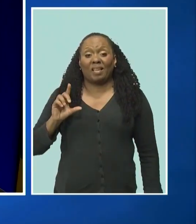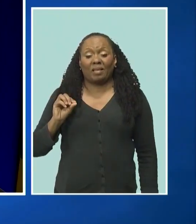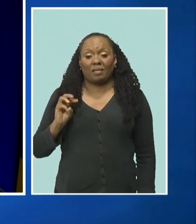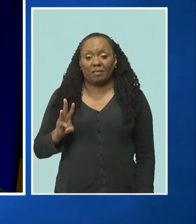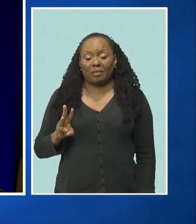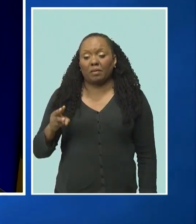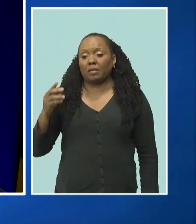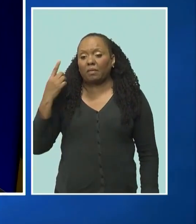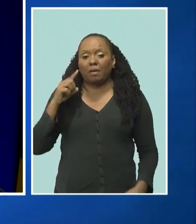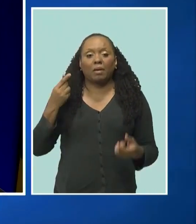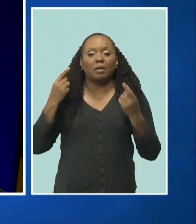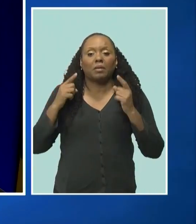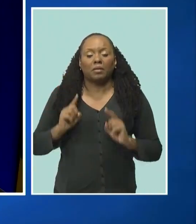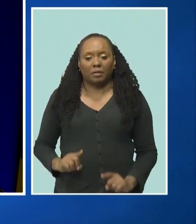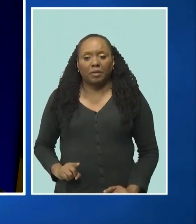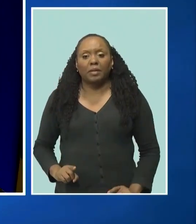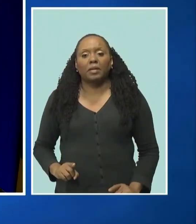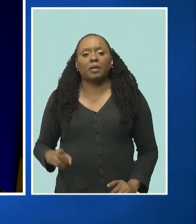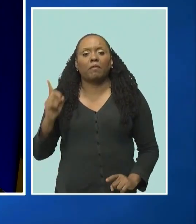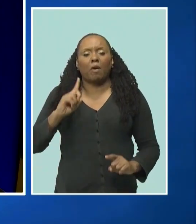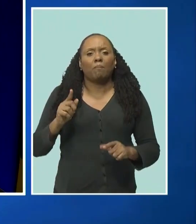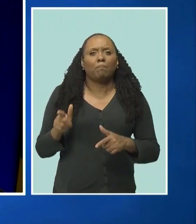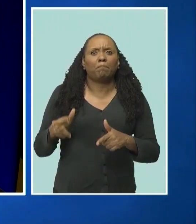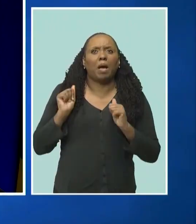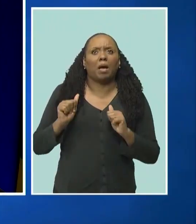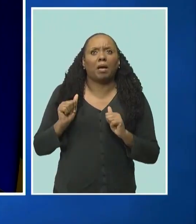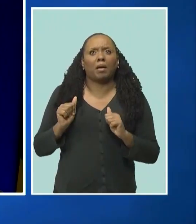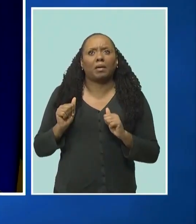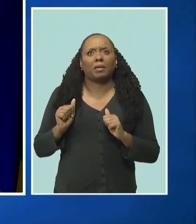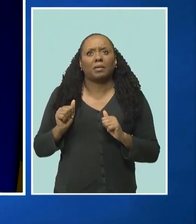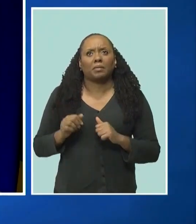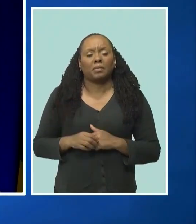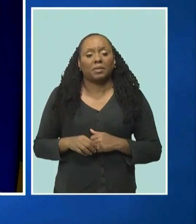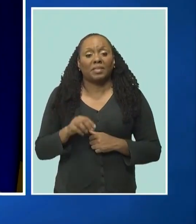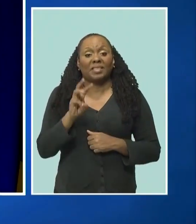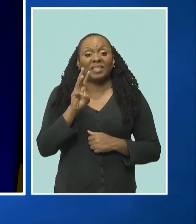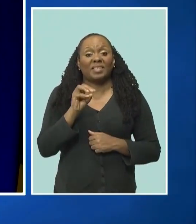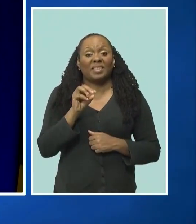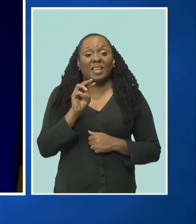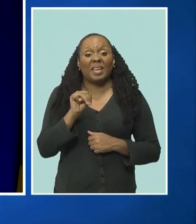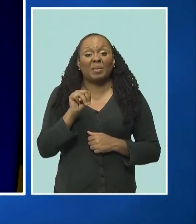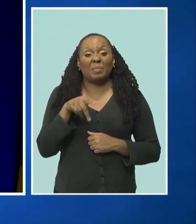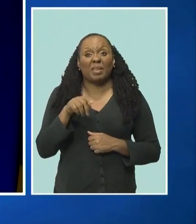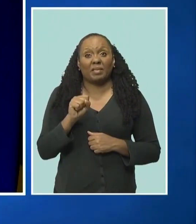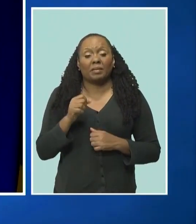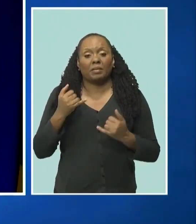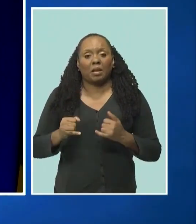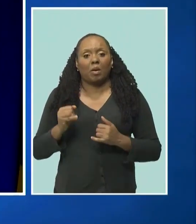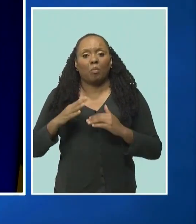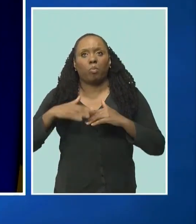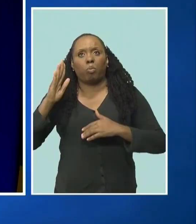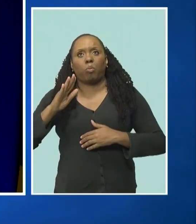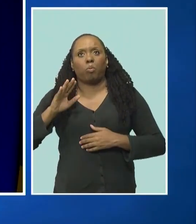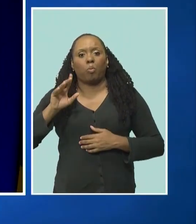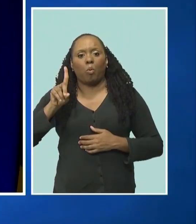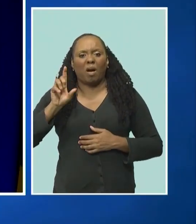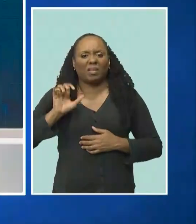we push back on the speed from 60 megabit MPS to now